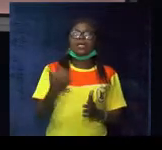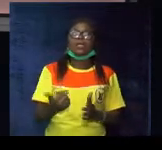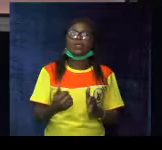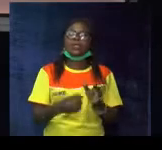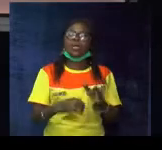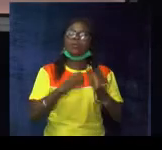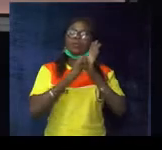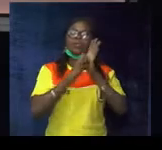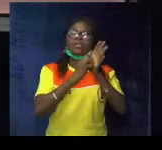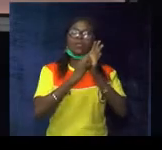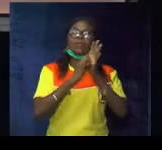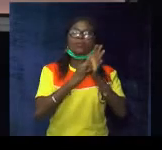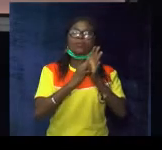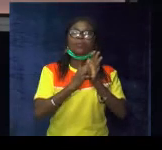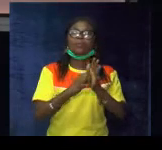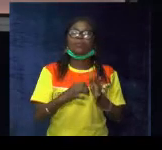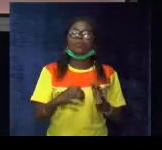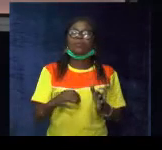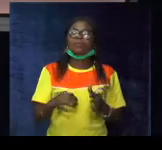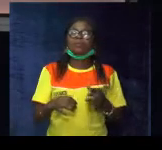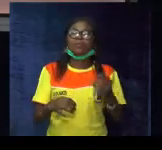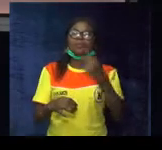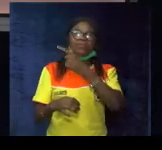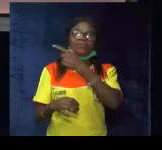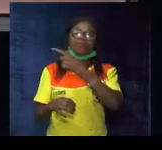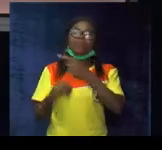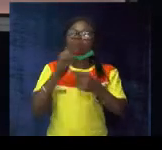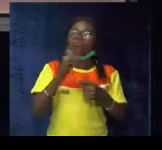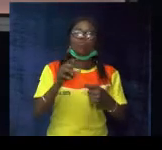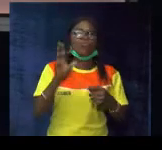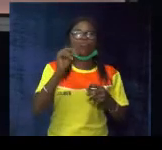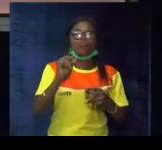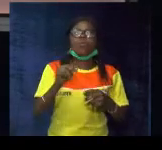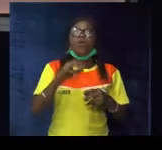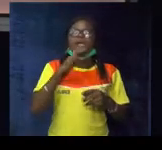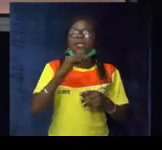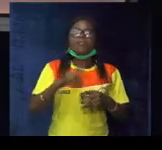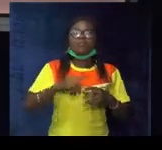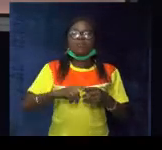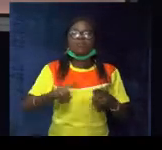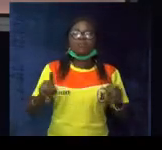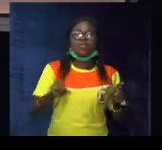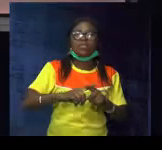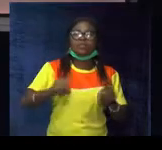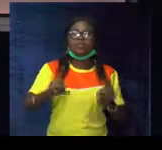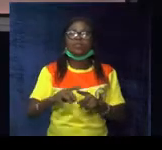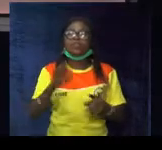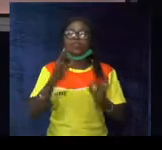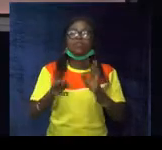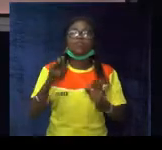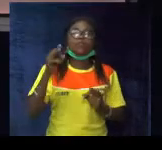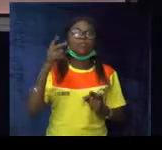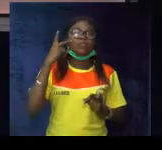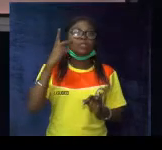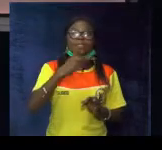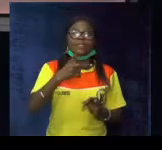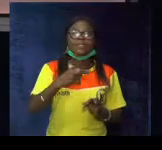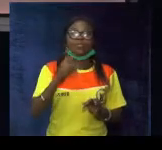This is another quadrant. See, it doesn't really have to be in the 3 o'clock form like this or 9 o'clock form. As long as you see two